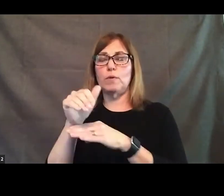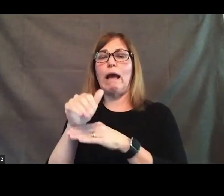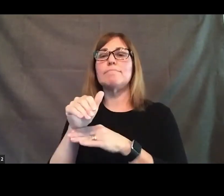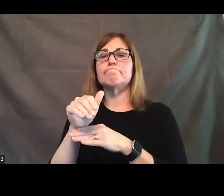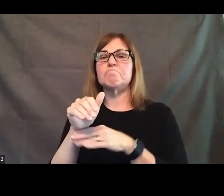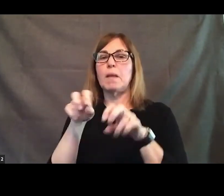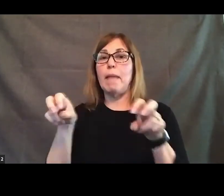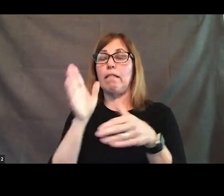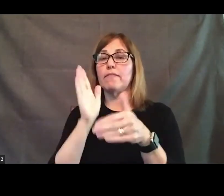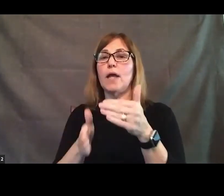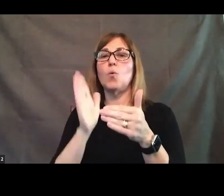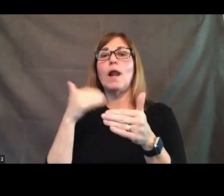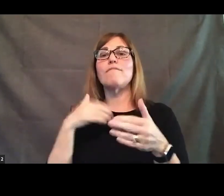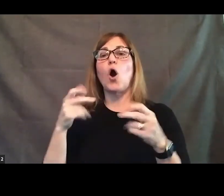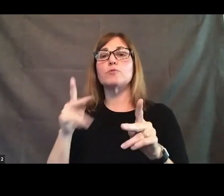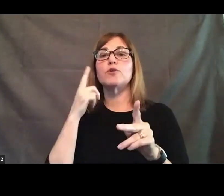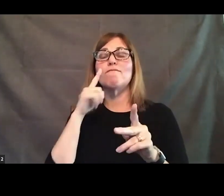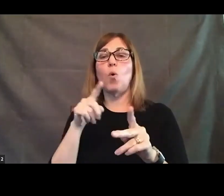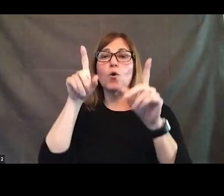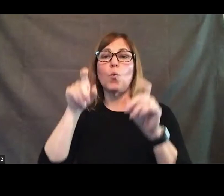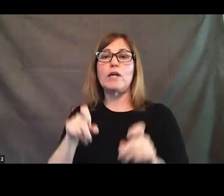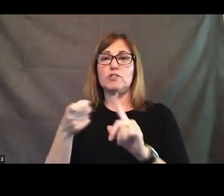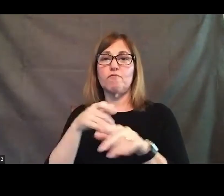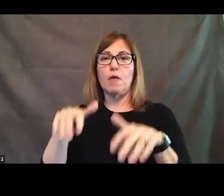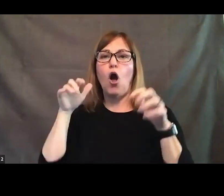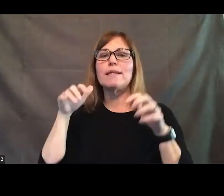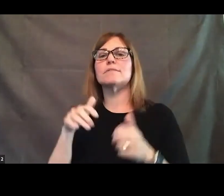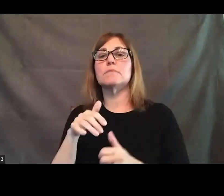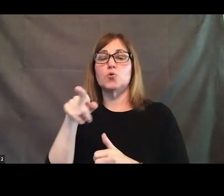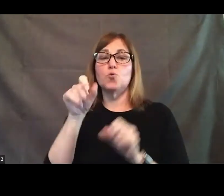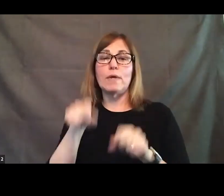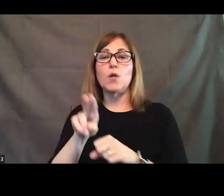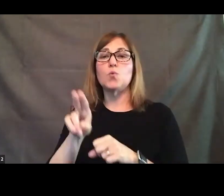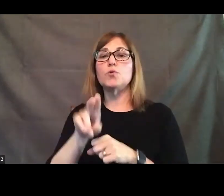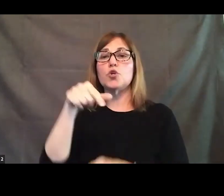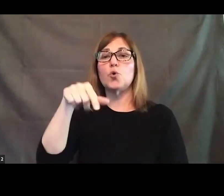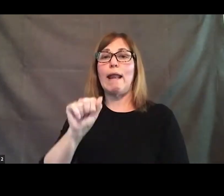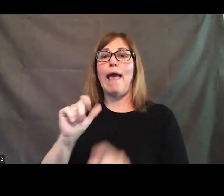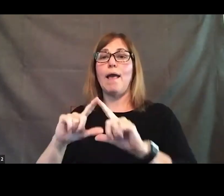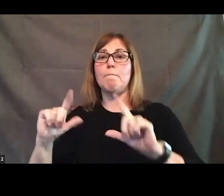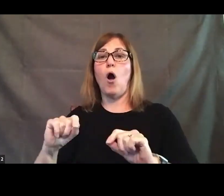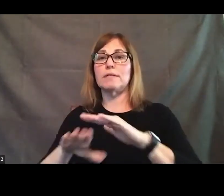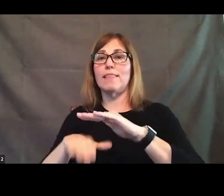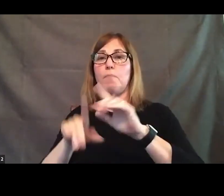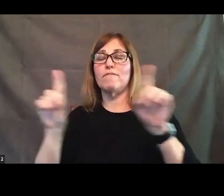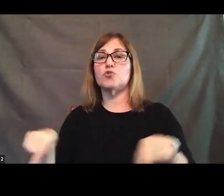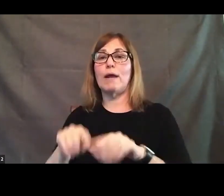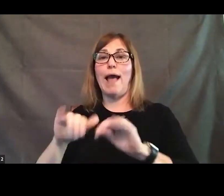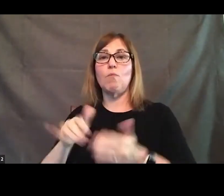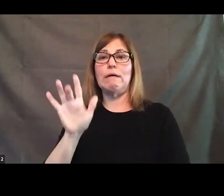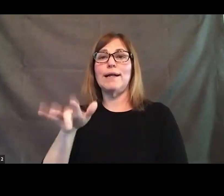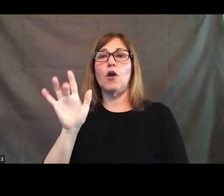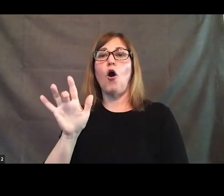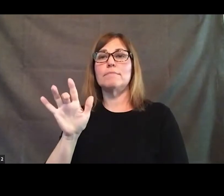for questions from our audience. You can use the Q&A box down at the bottom of your screen by clicking on that and